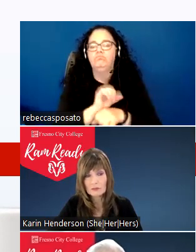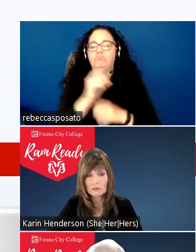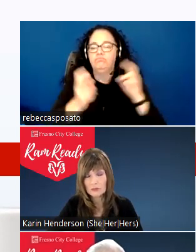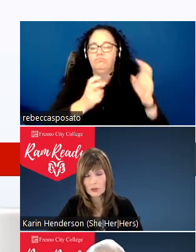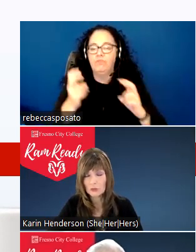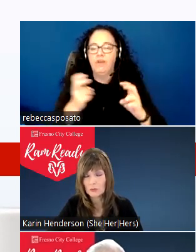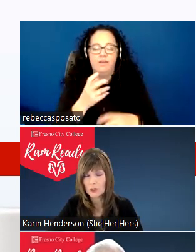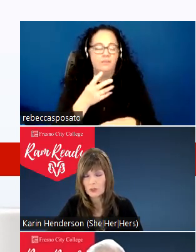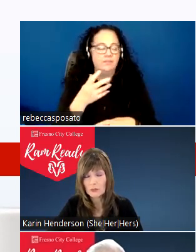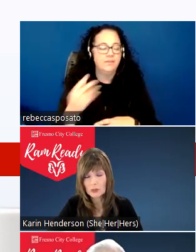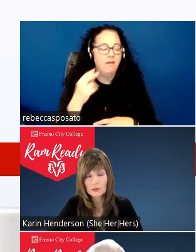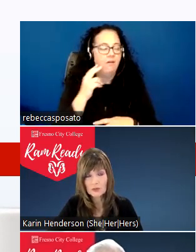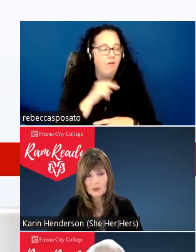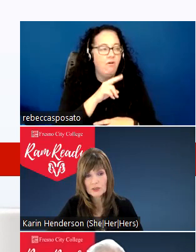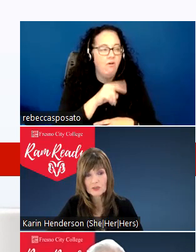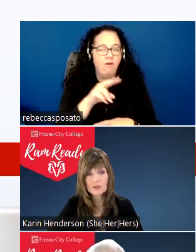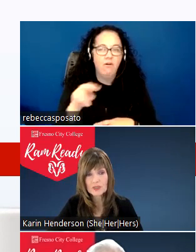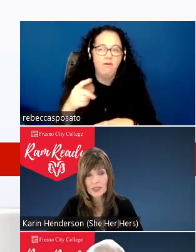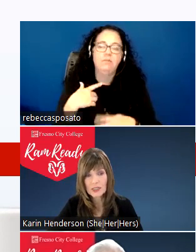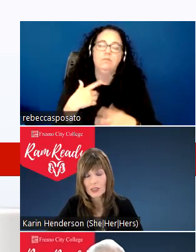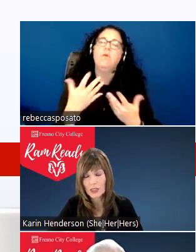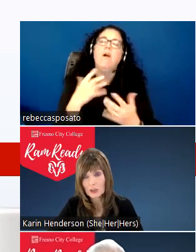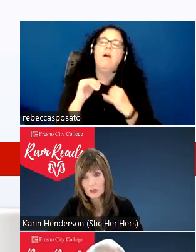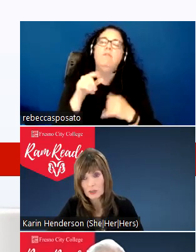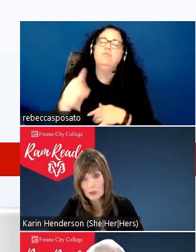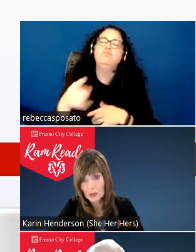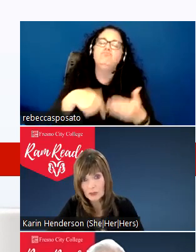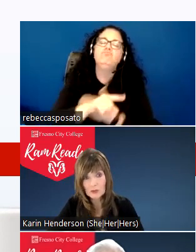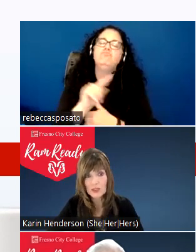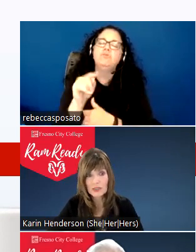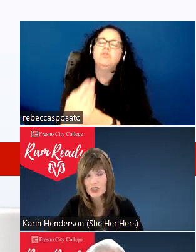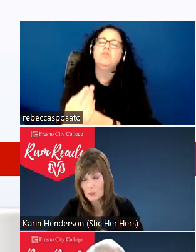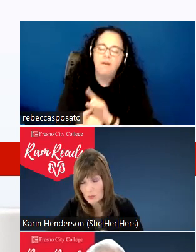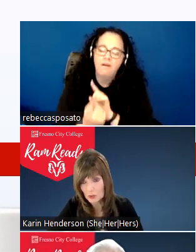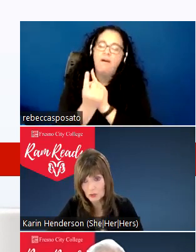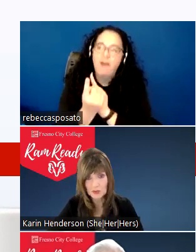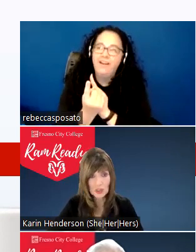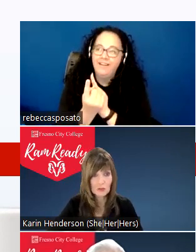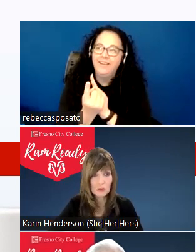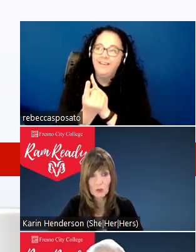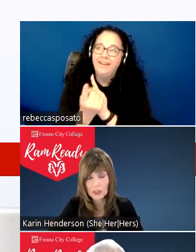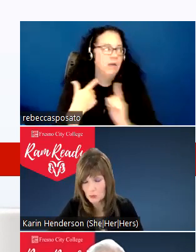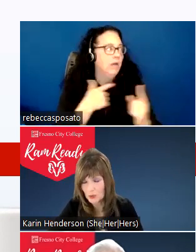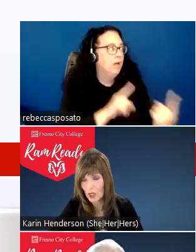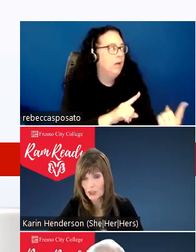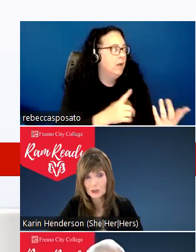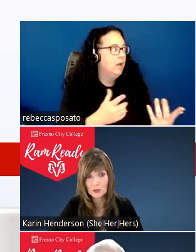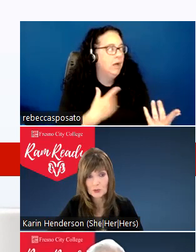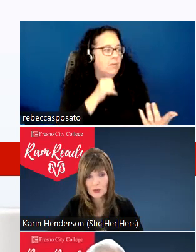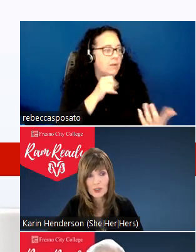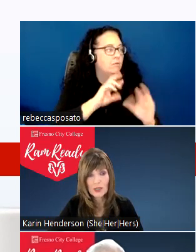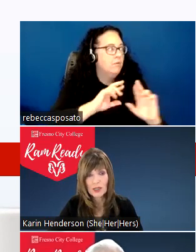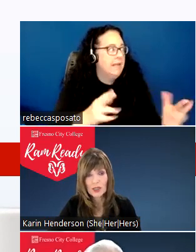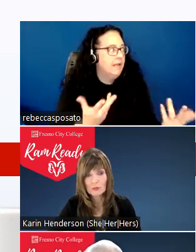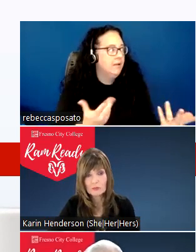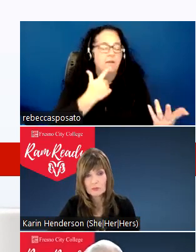and we want to interview you next Thursday and you're not ready for that. Tell me about yourself, or why should we hire you,